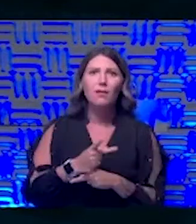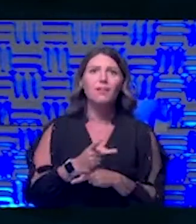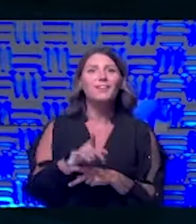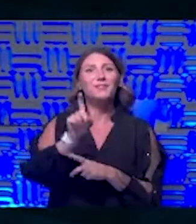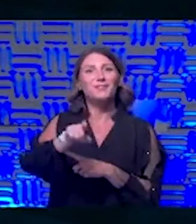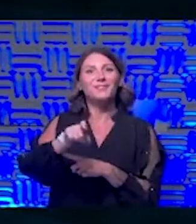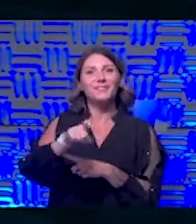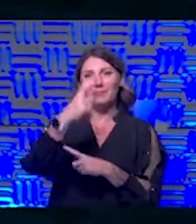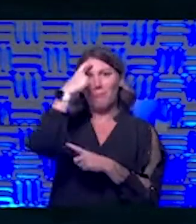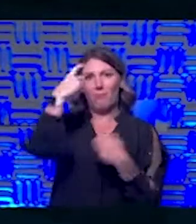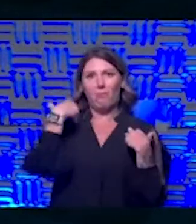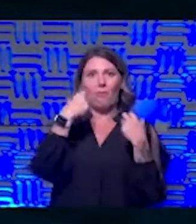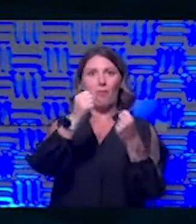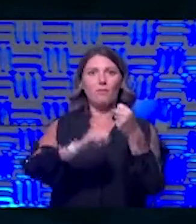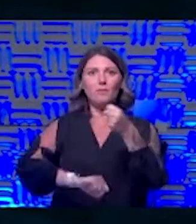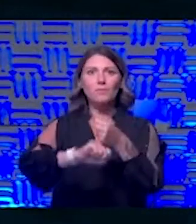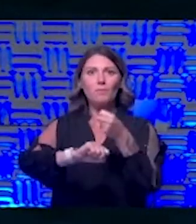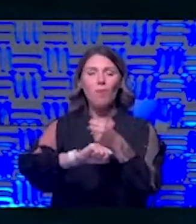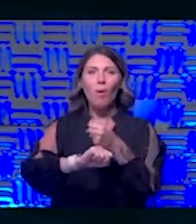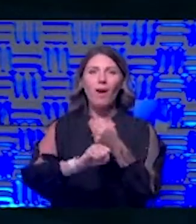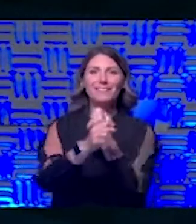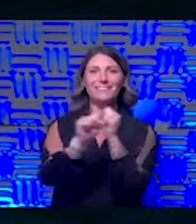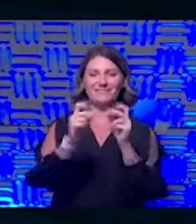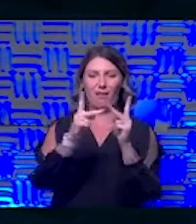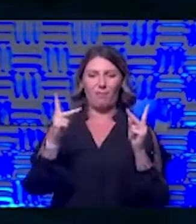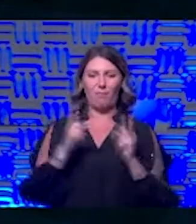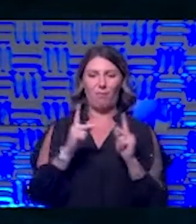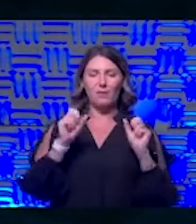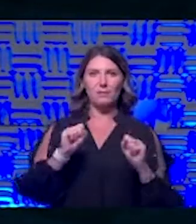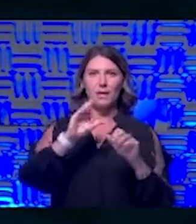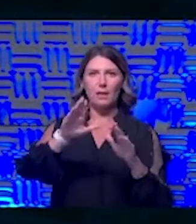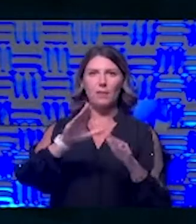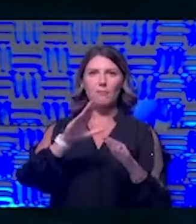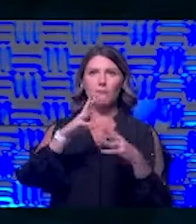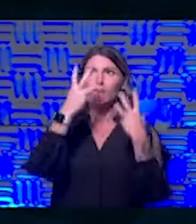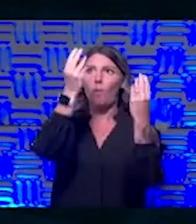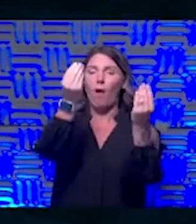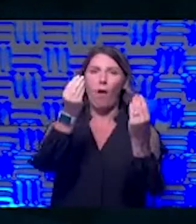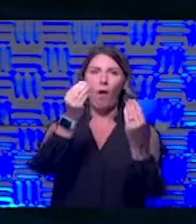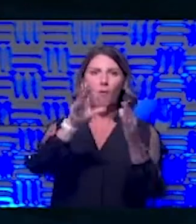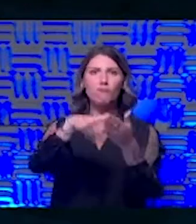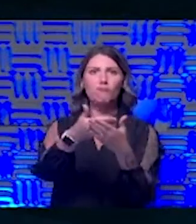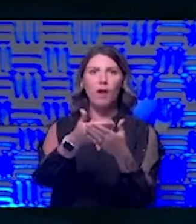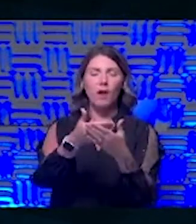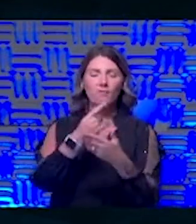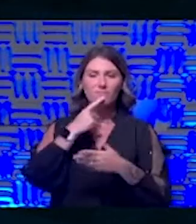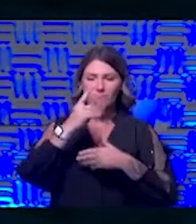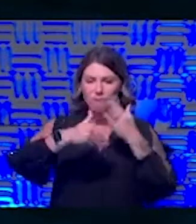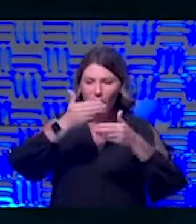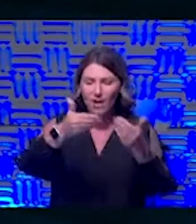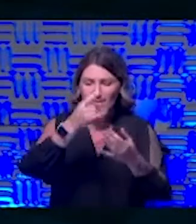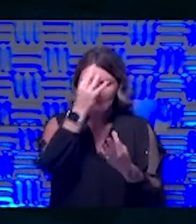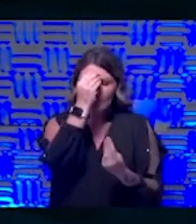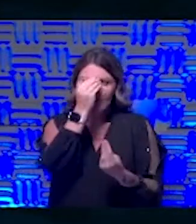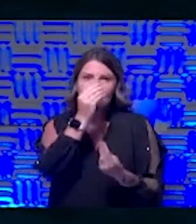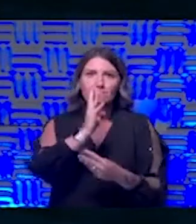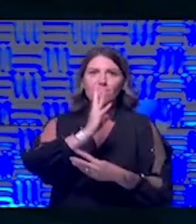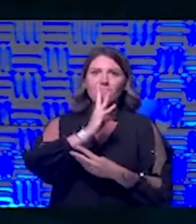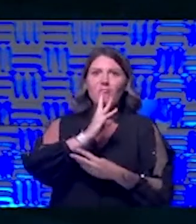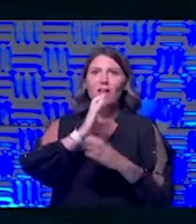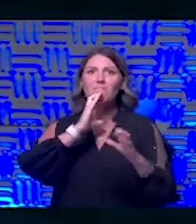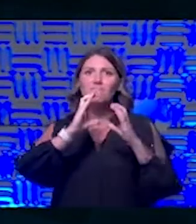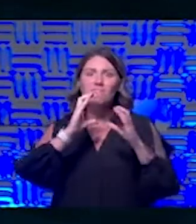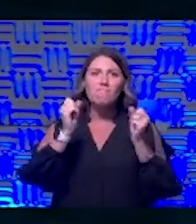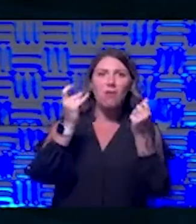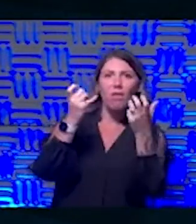support and a safe place where you can go and process these feelings and really talk through what you're experiencing. So this service